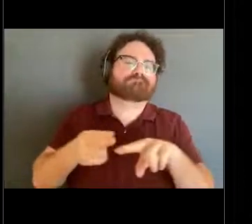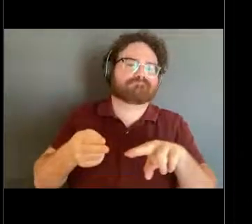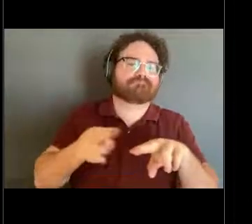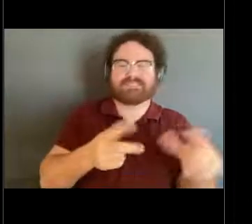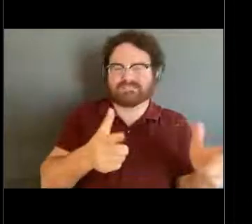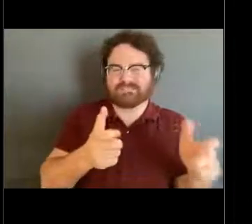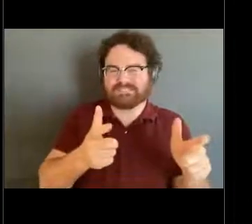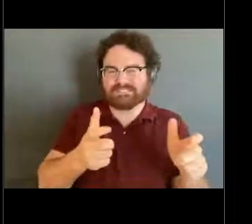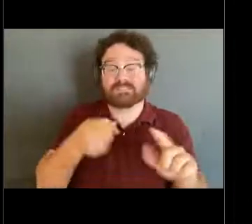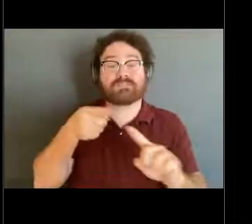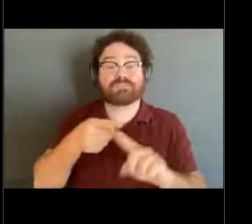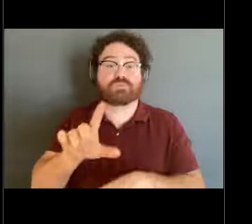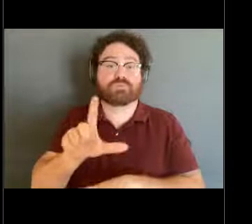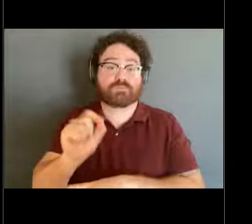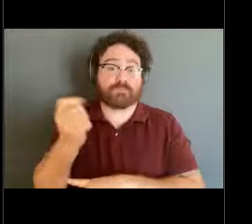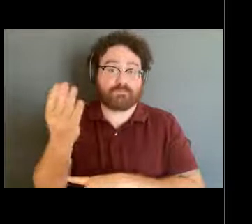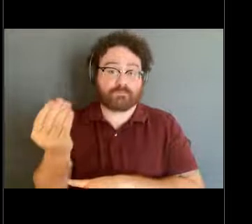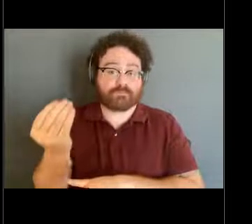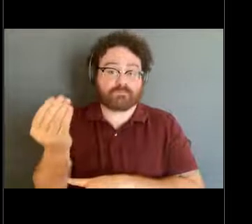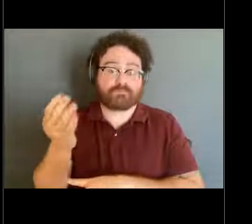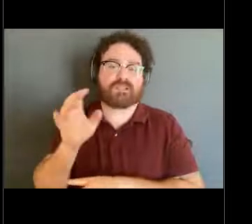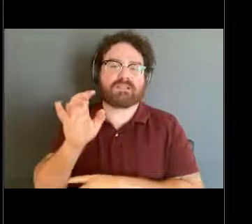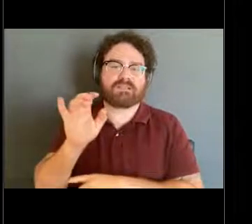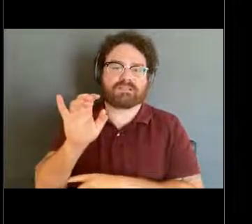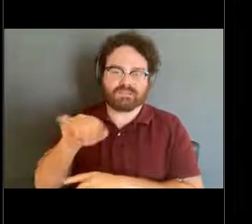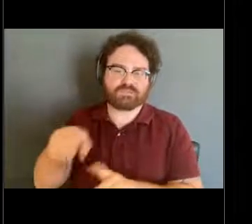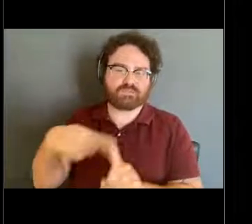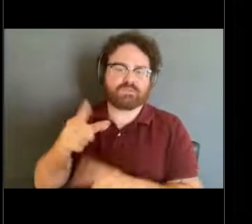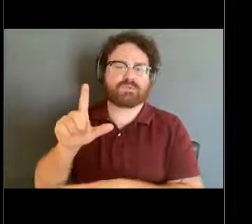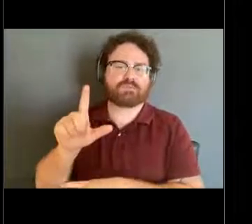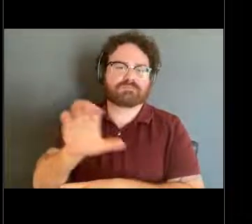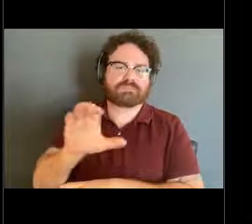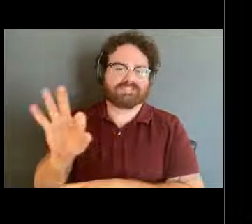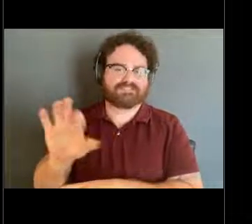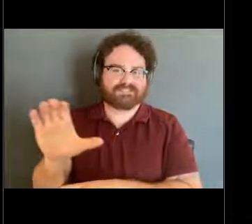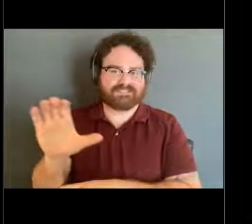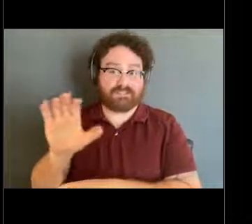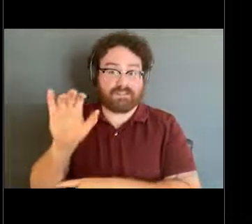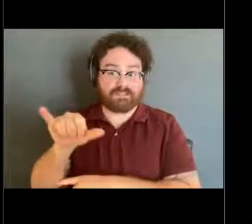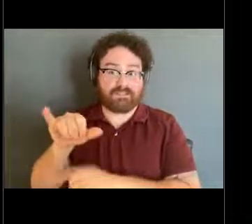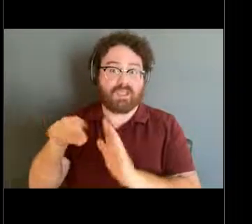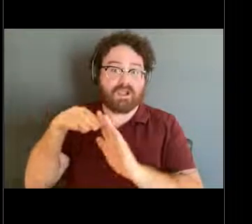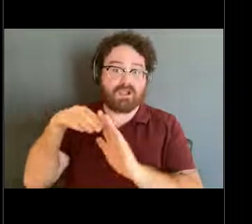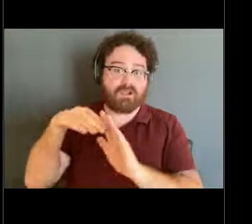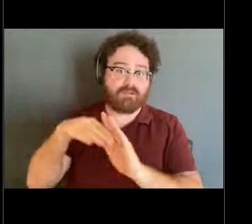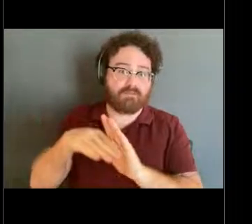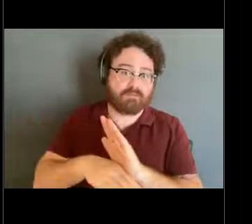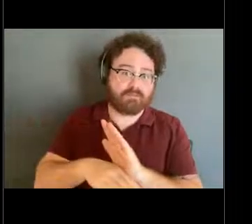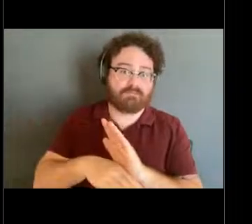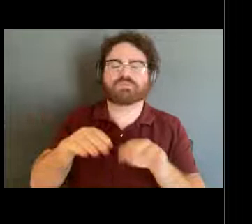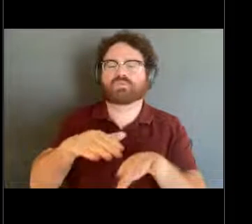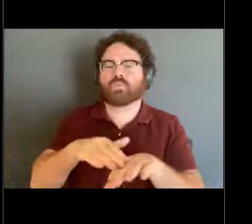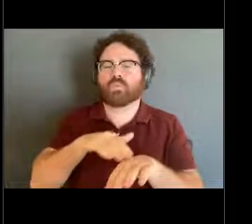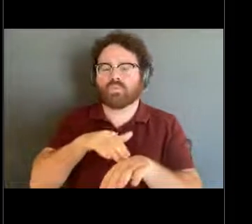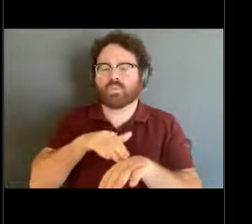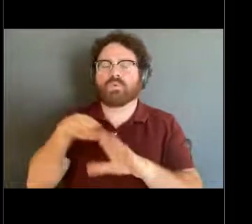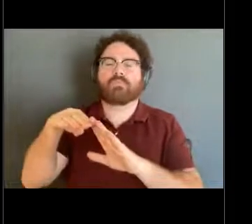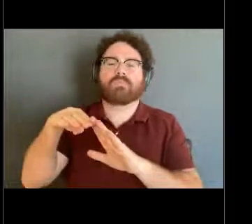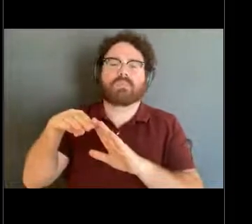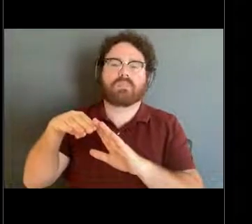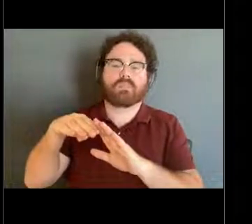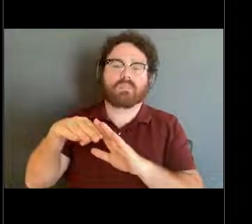2014. That's when it wasn't. The CFC11 concentration decline was slowing down. And the most obvious conclusion